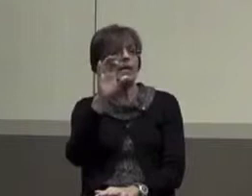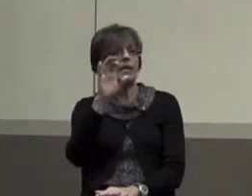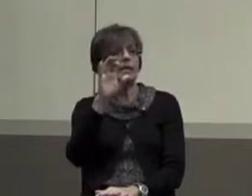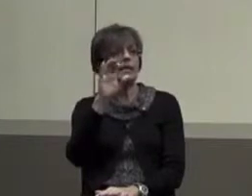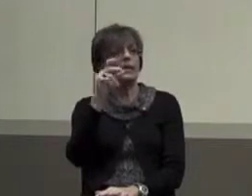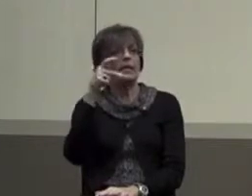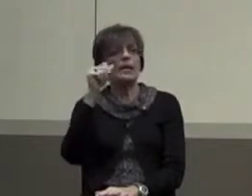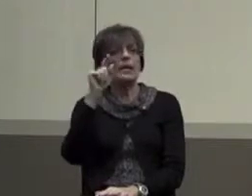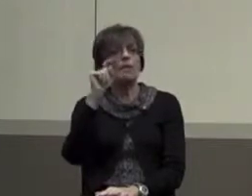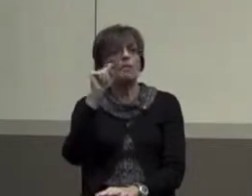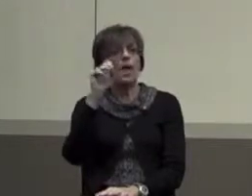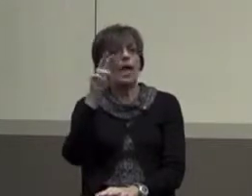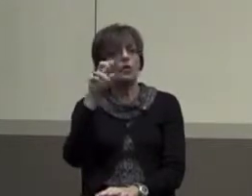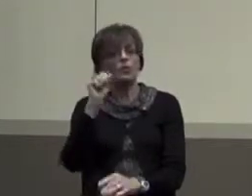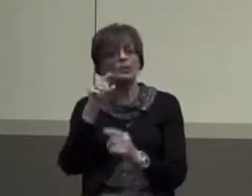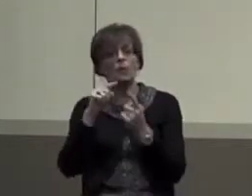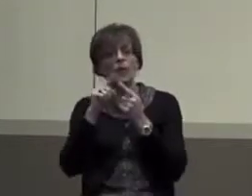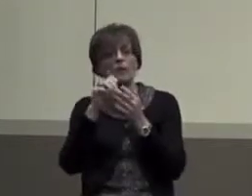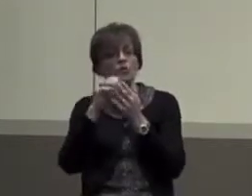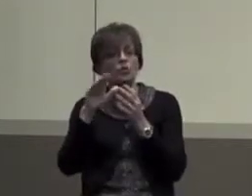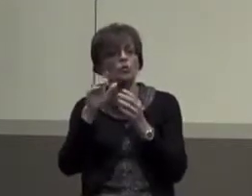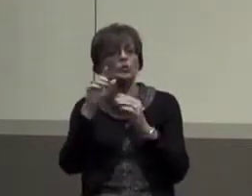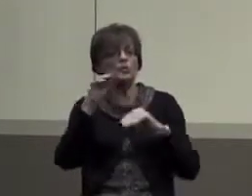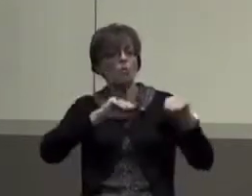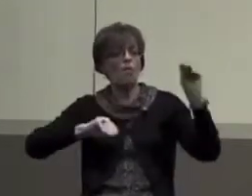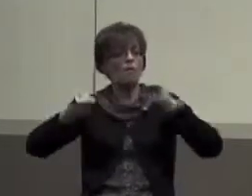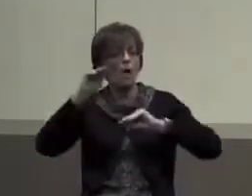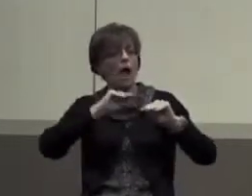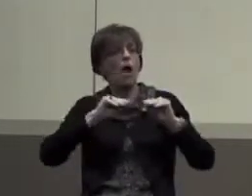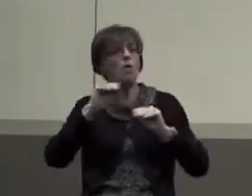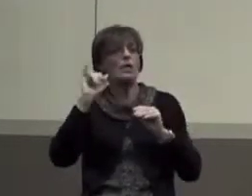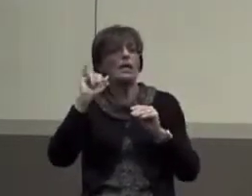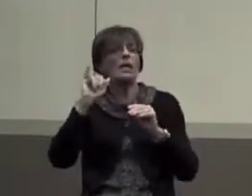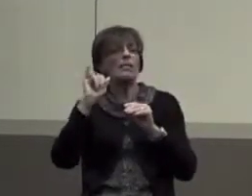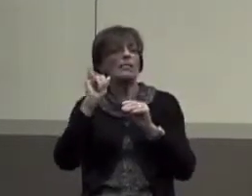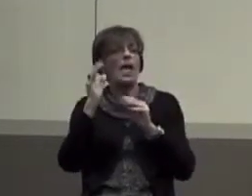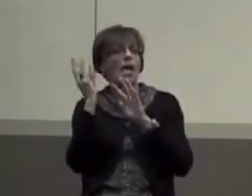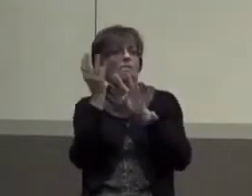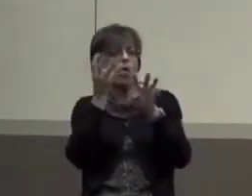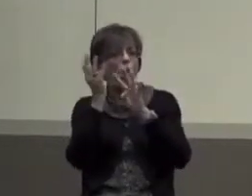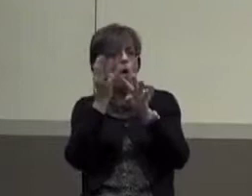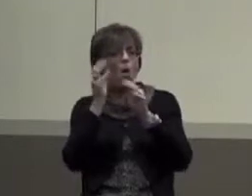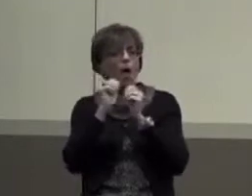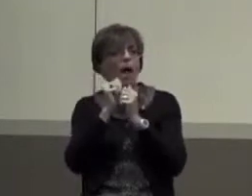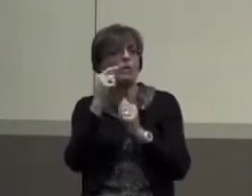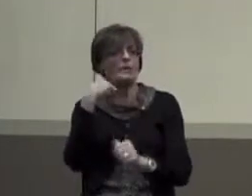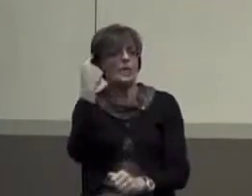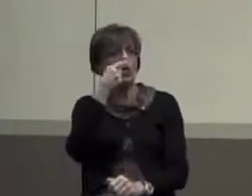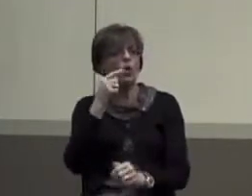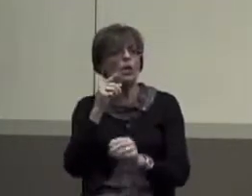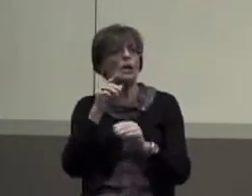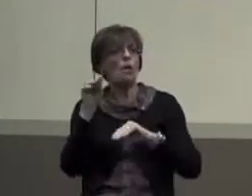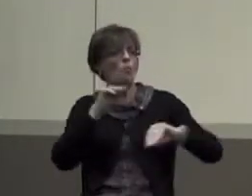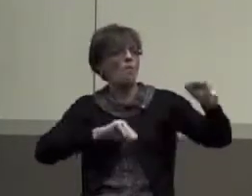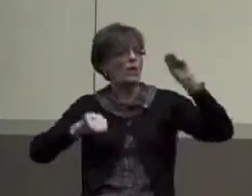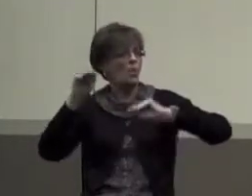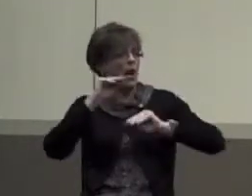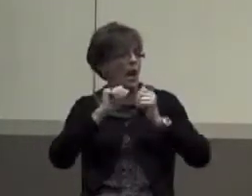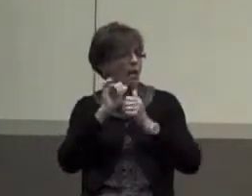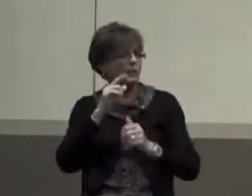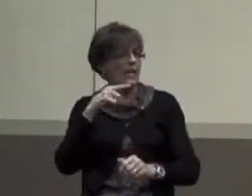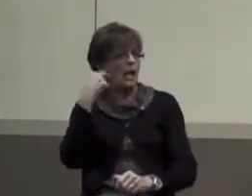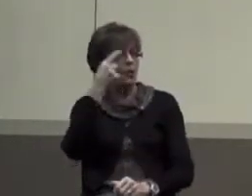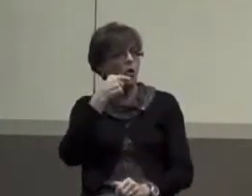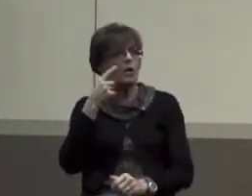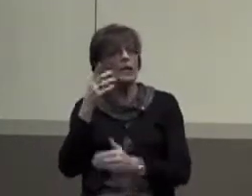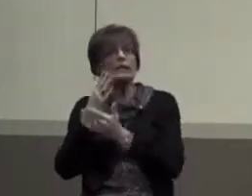move around the classroom. What is that flow of traffic going to look like? How does moving around look? Some teachers